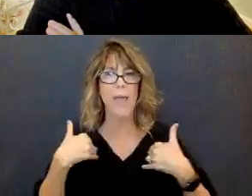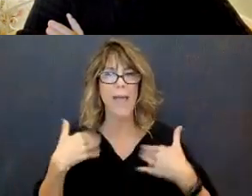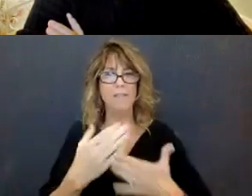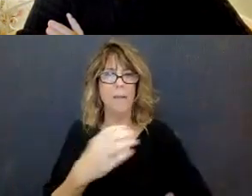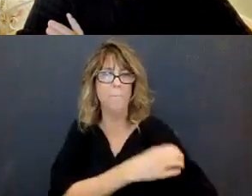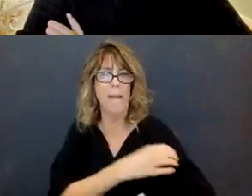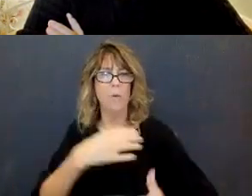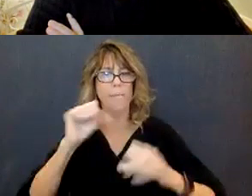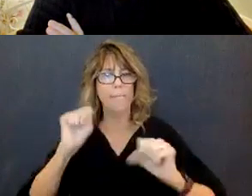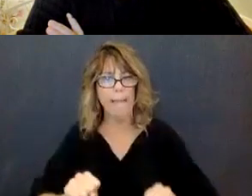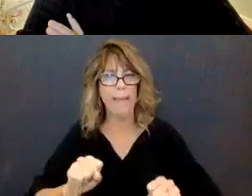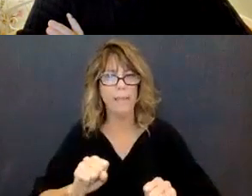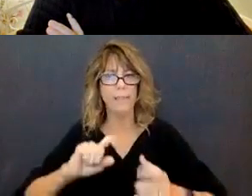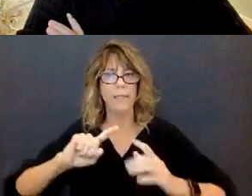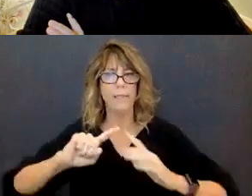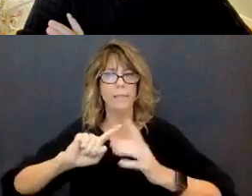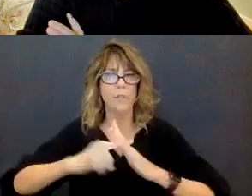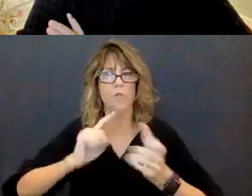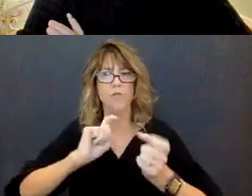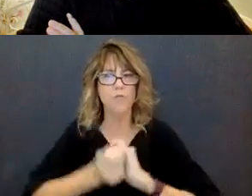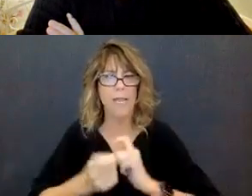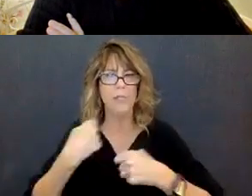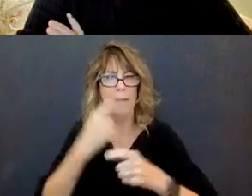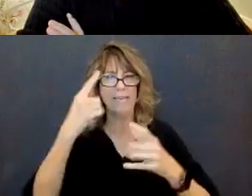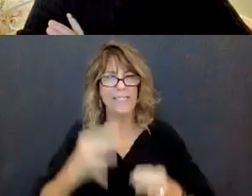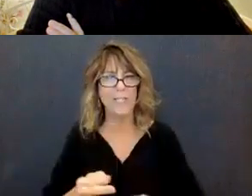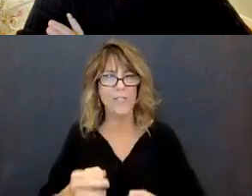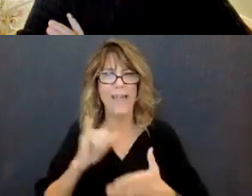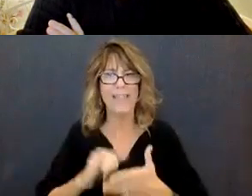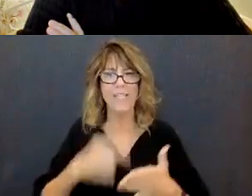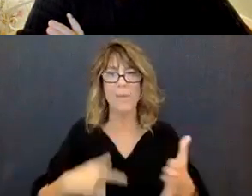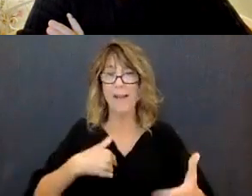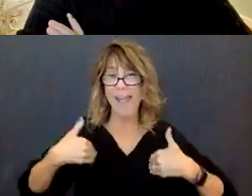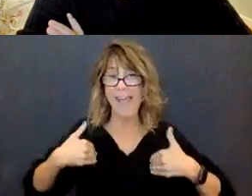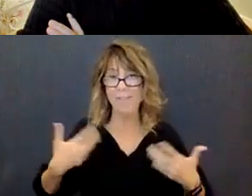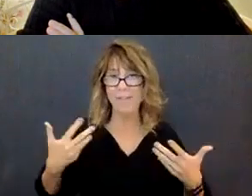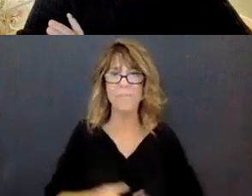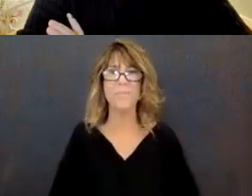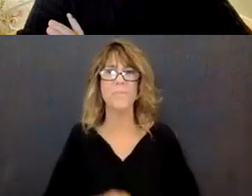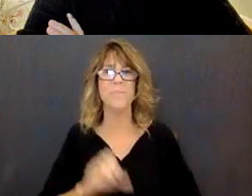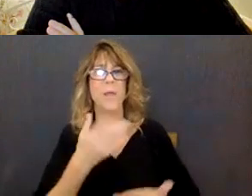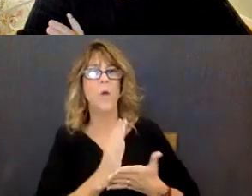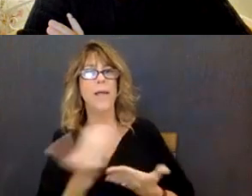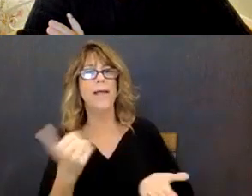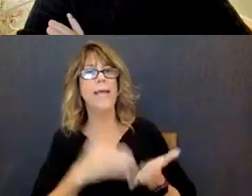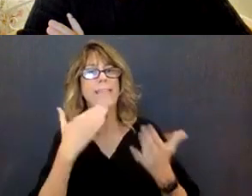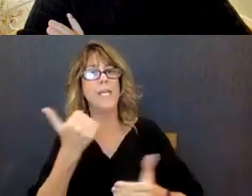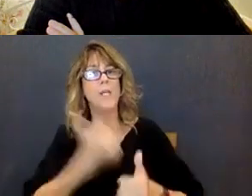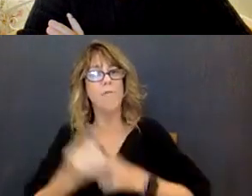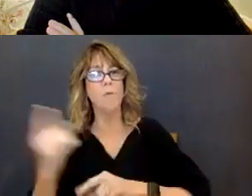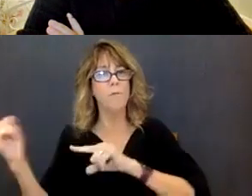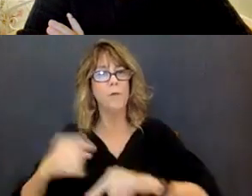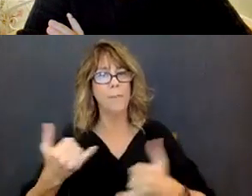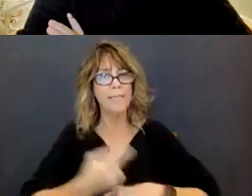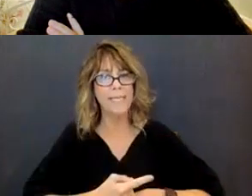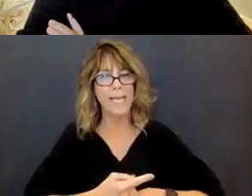some decisions and the ones we need to hold accountable. So that's what I've got. All right. Well, again, thank you everybody for coming